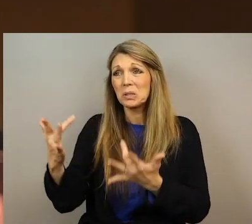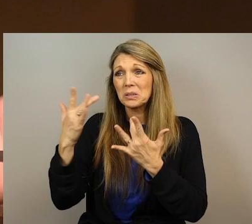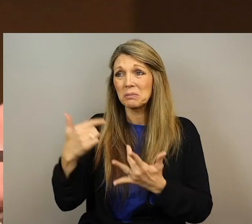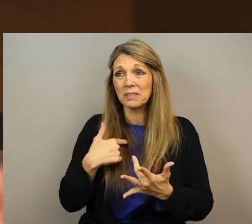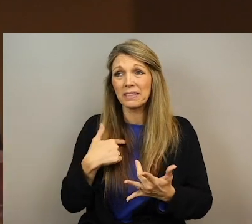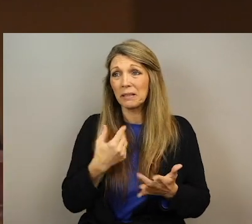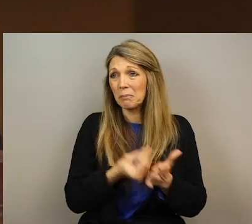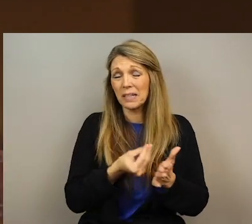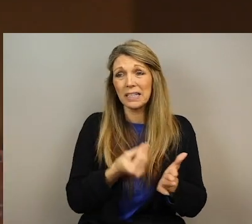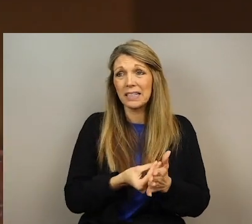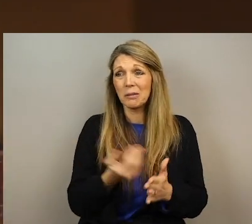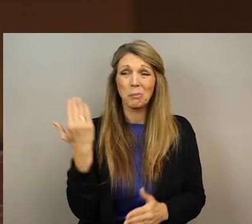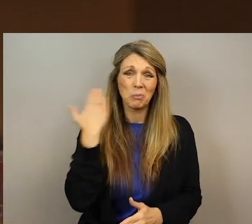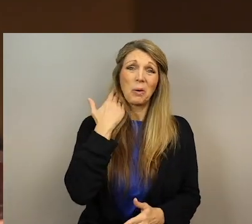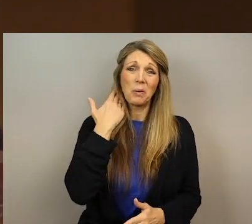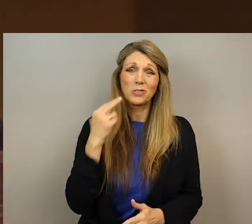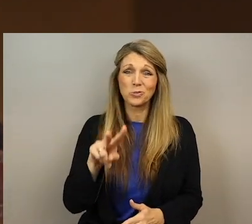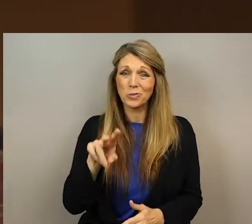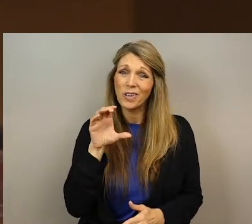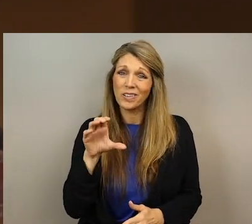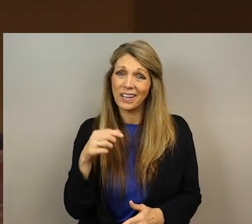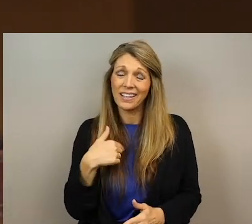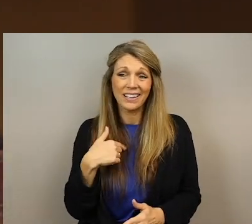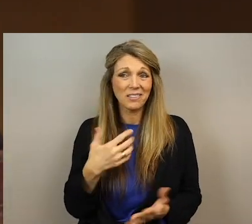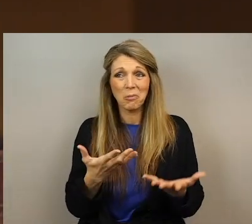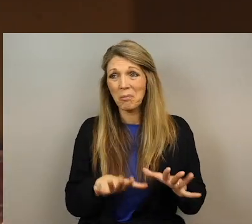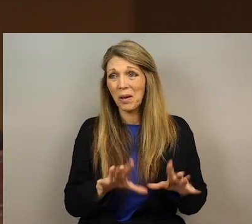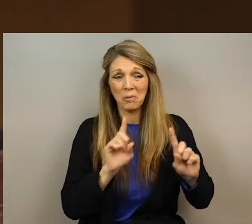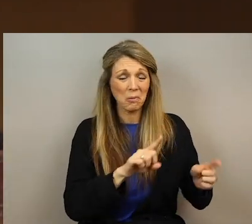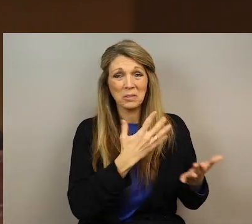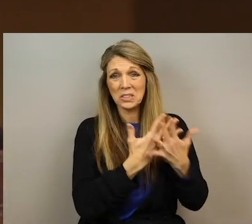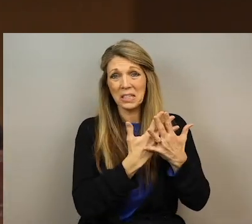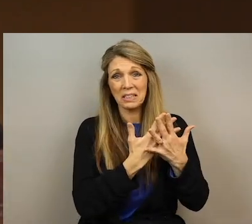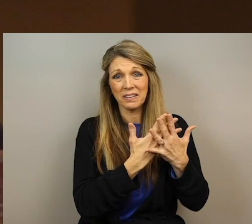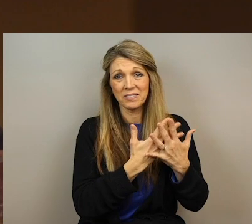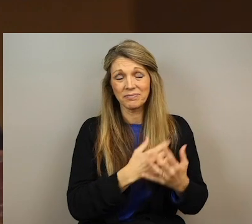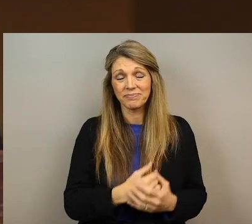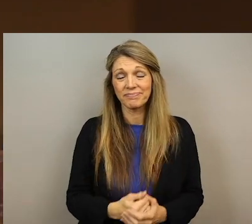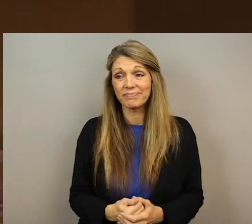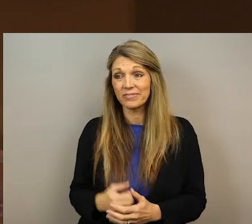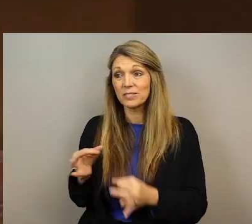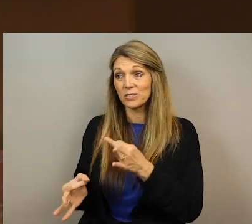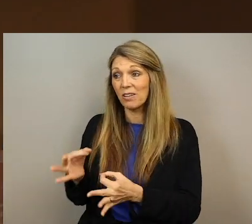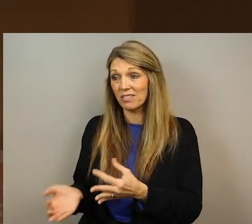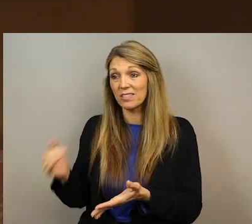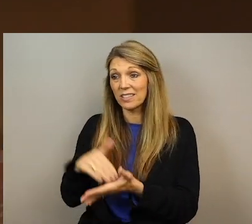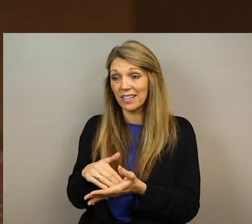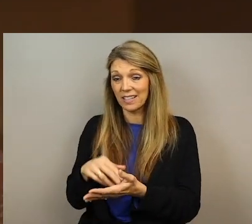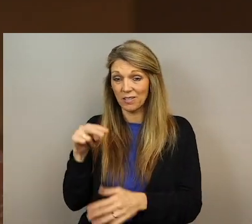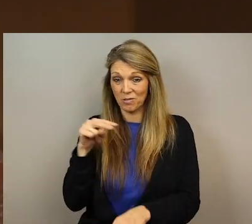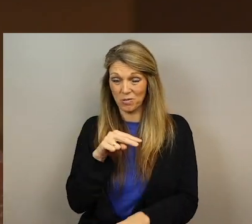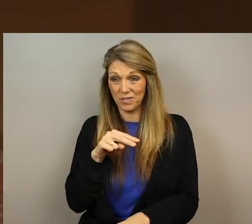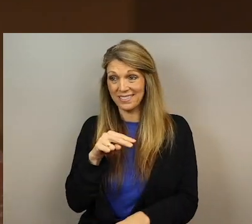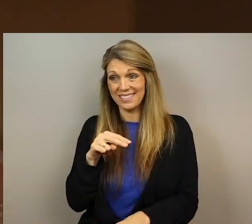on me? I don't have $200, and I don't want to spend the weekend in jail." And the judge, again, looked at the young lady